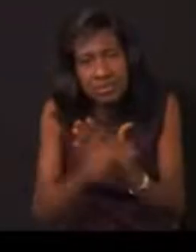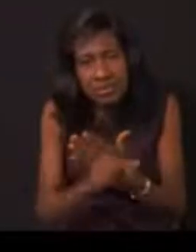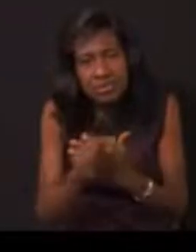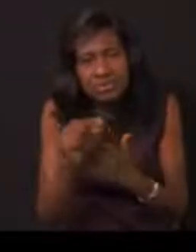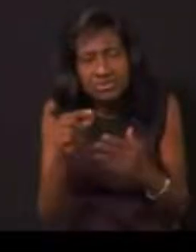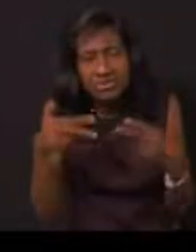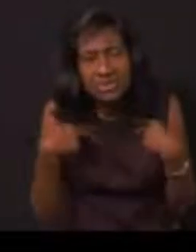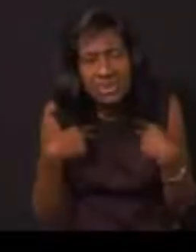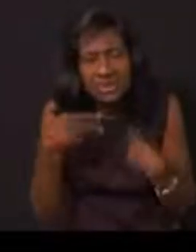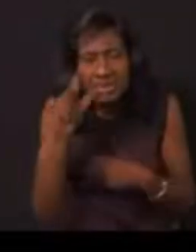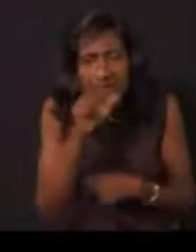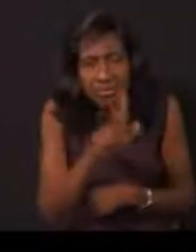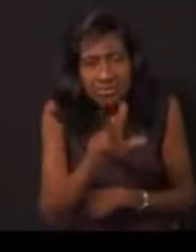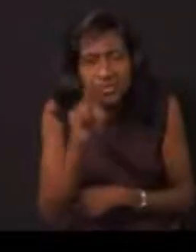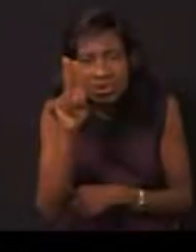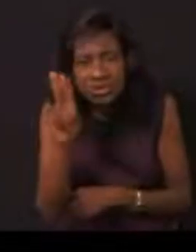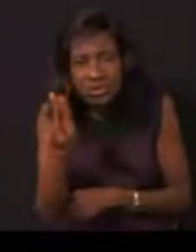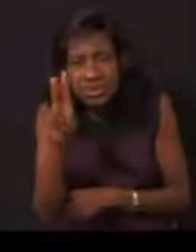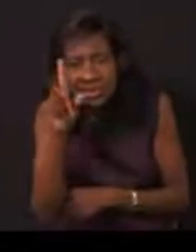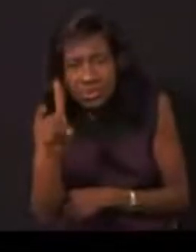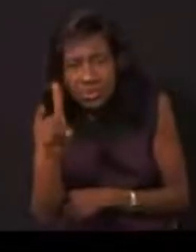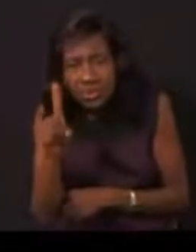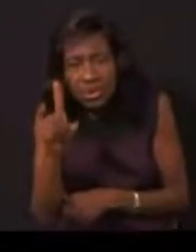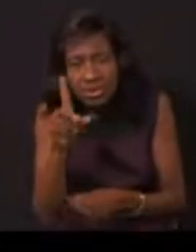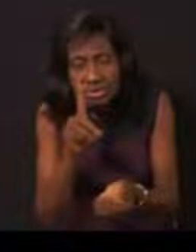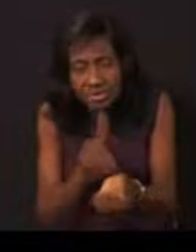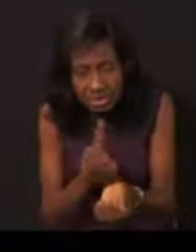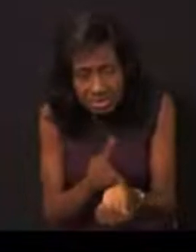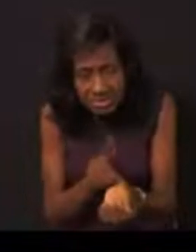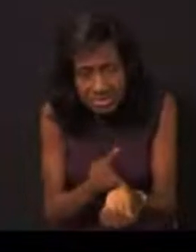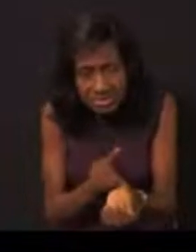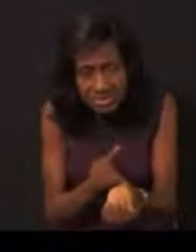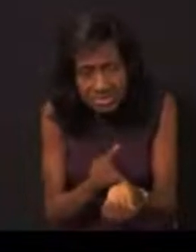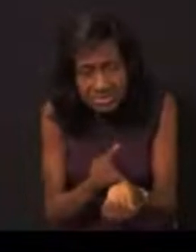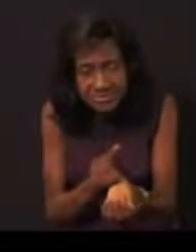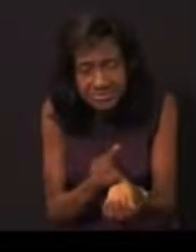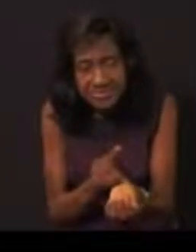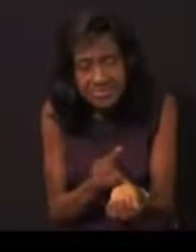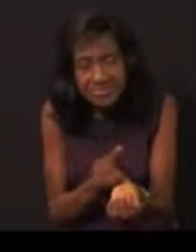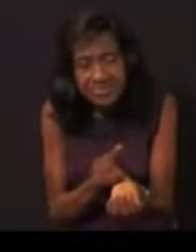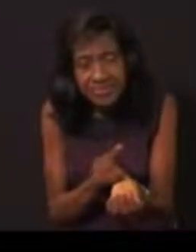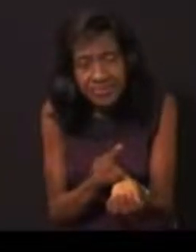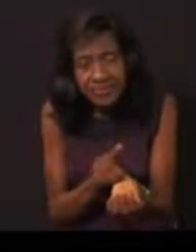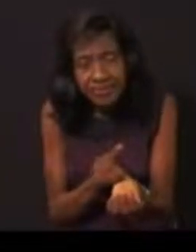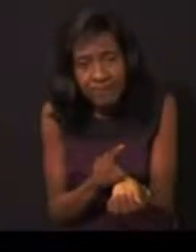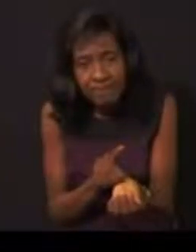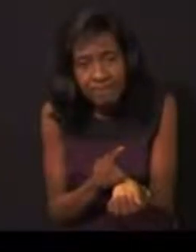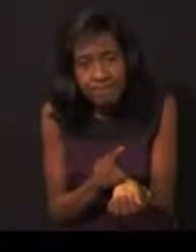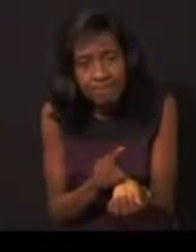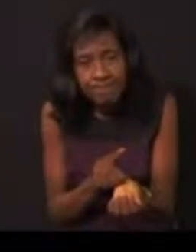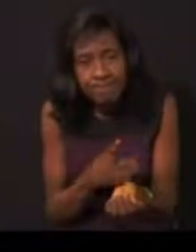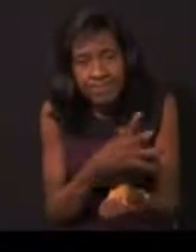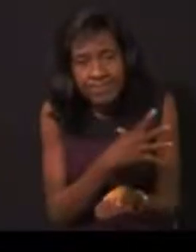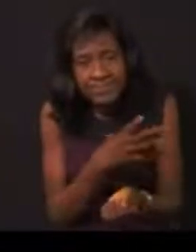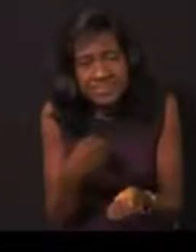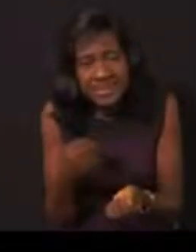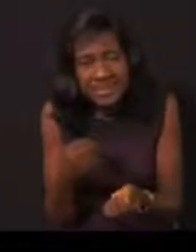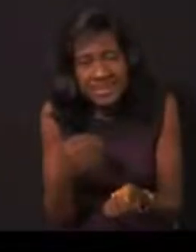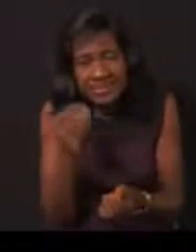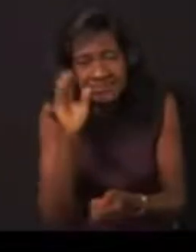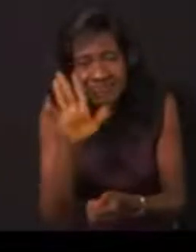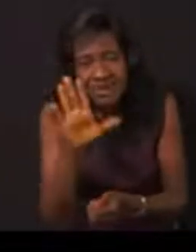321 actively practicing physicians that are registered with Medical and Dental Council, and a complement